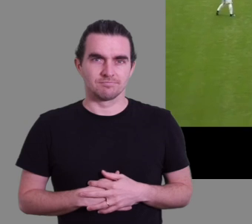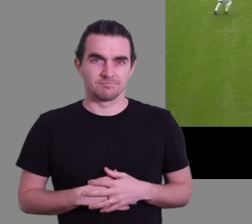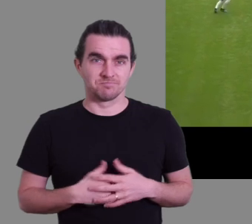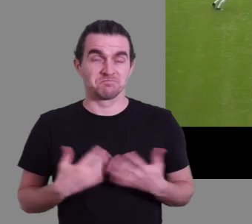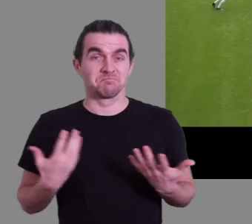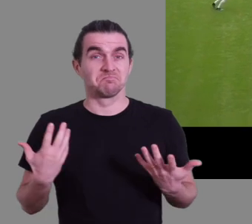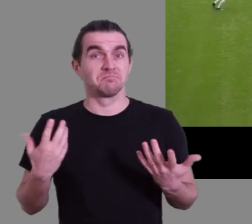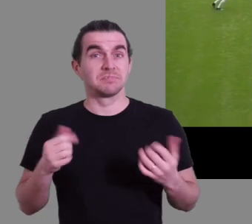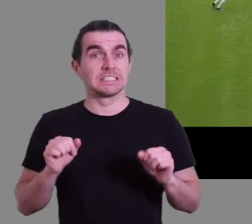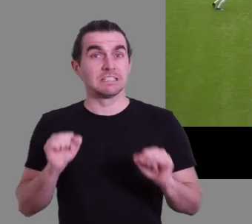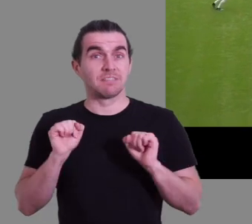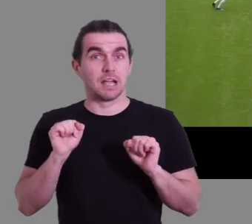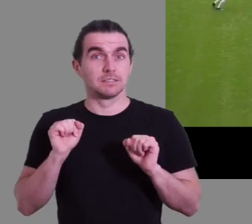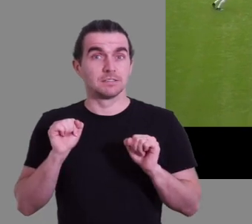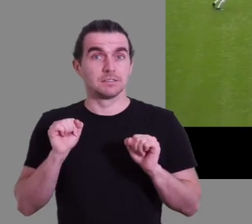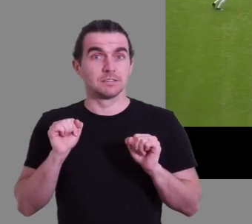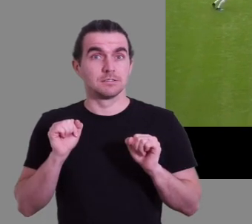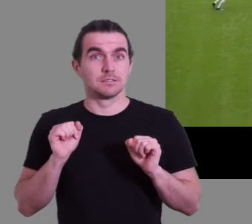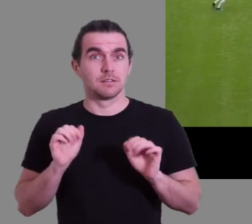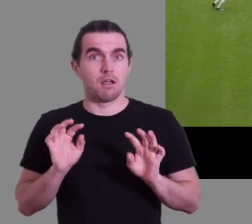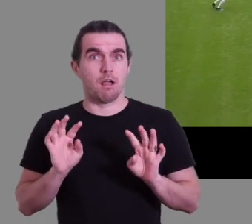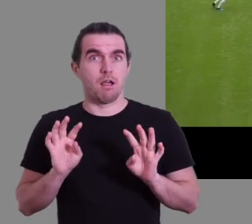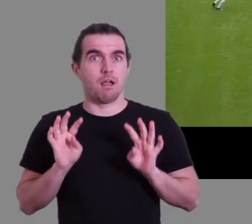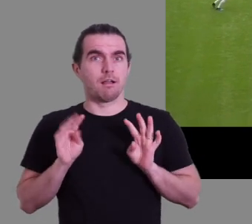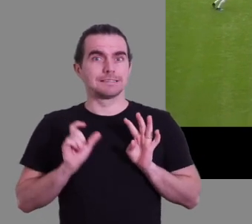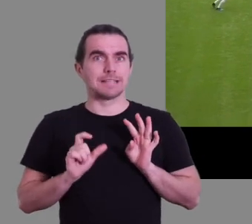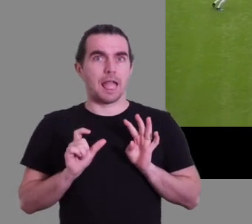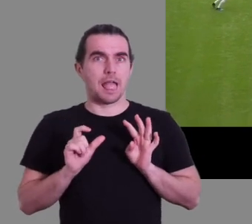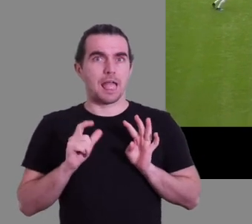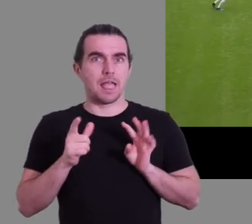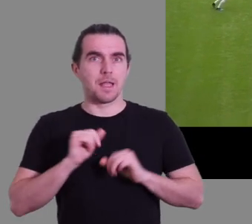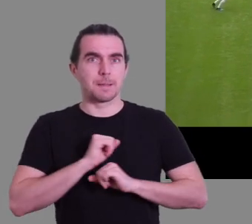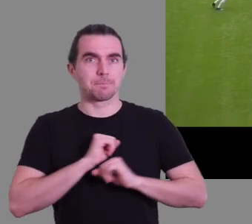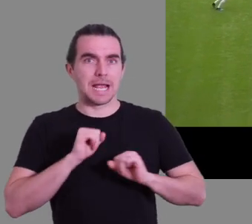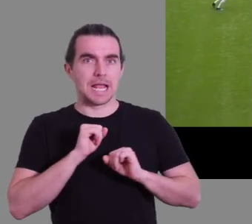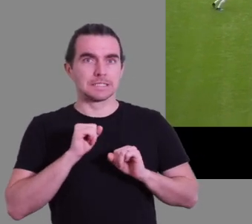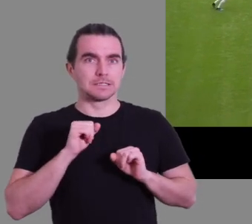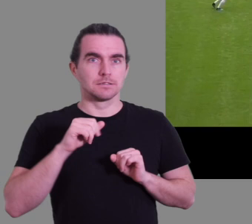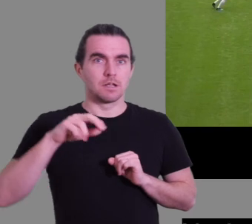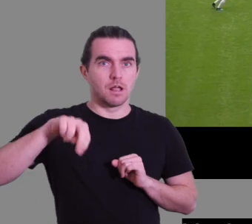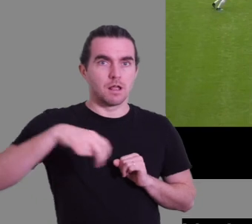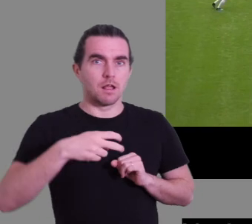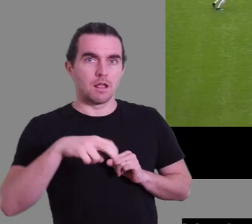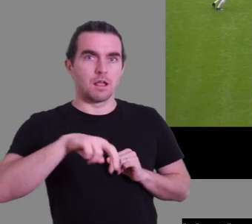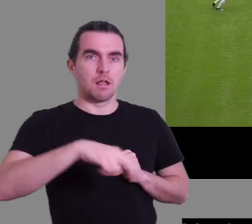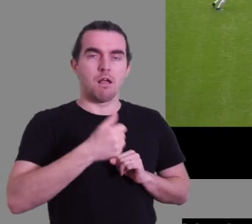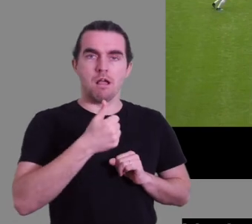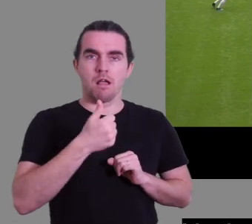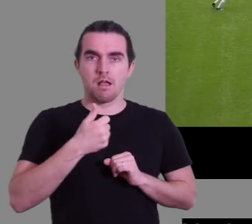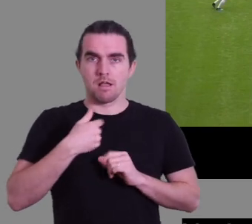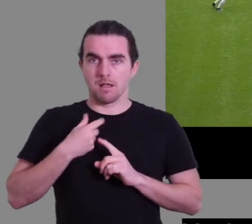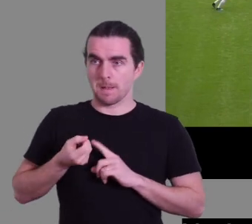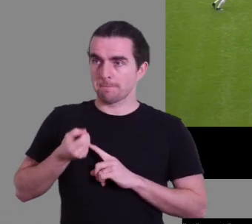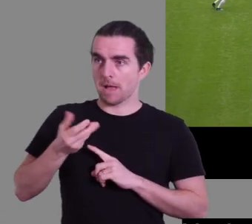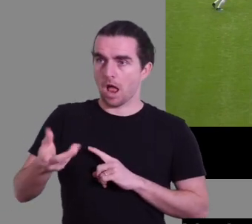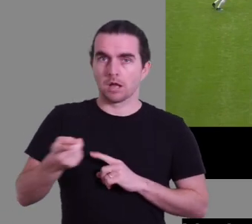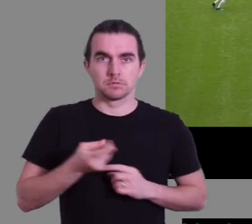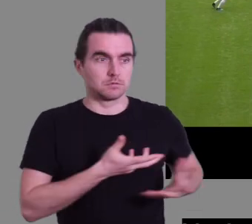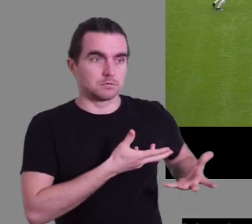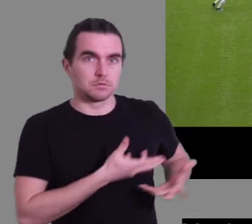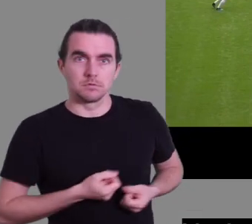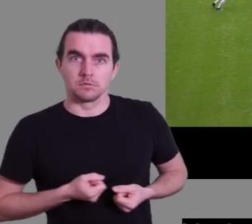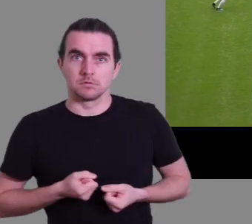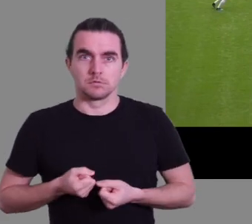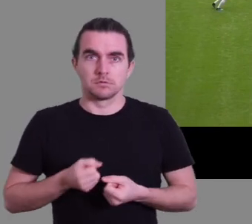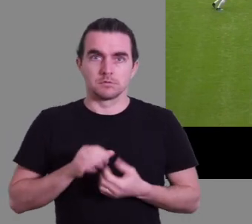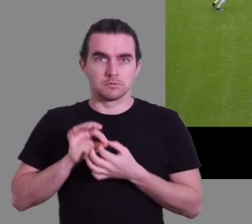Of course, the defender also is backing off to give himself space here. And it's the relationship between the passer and the